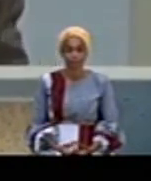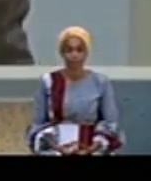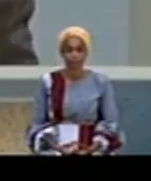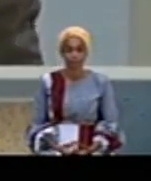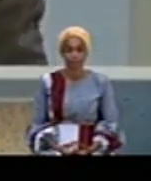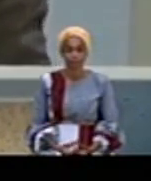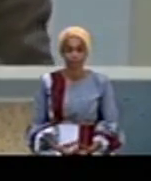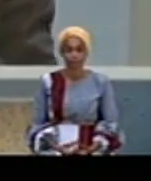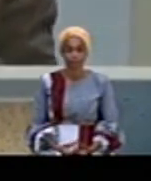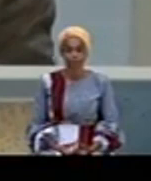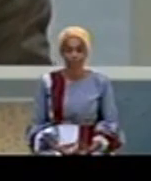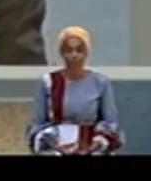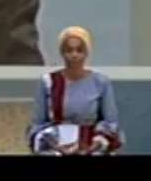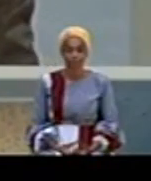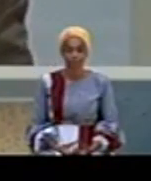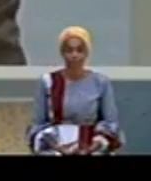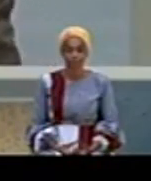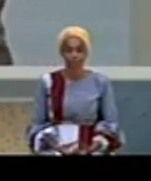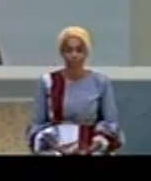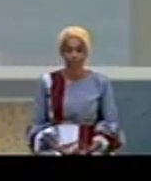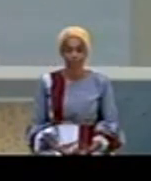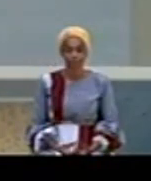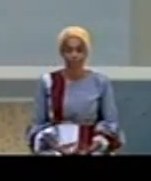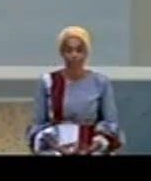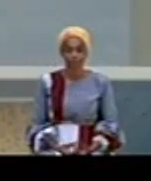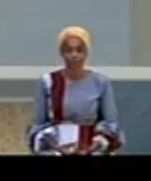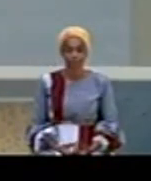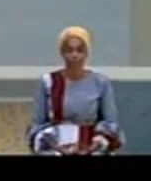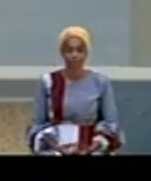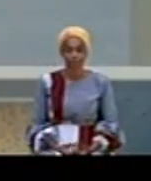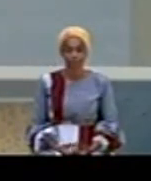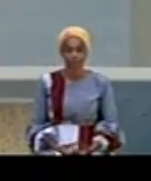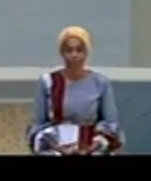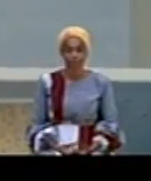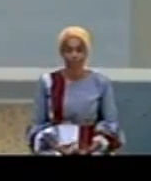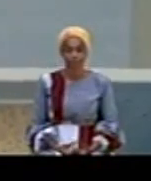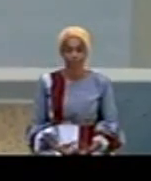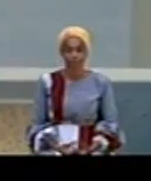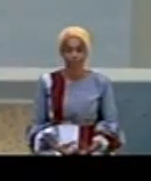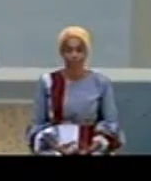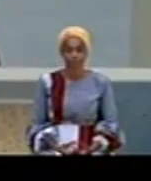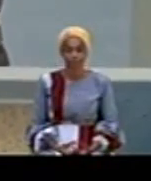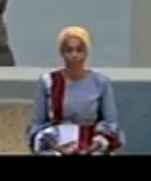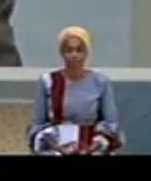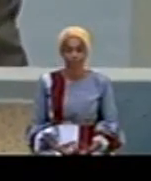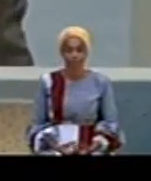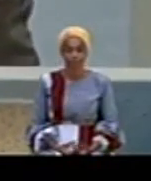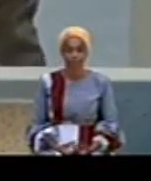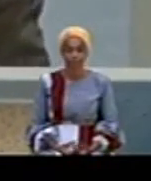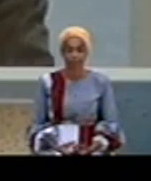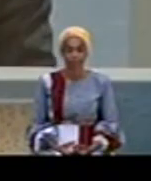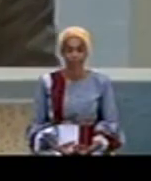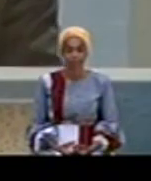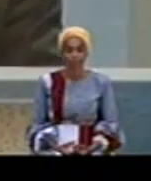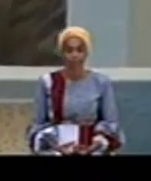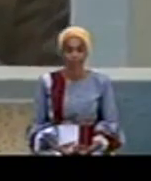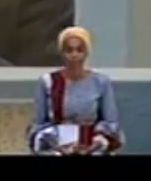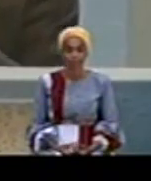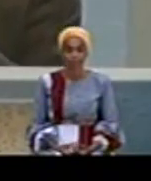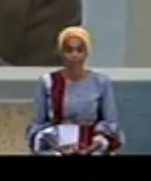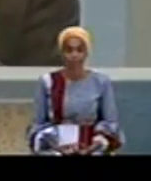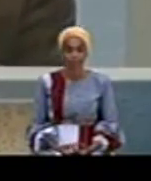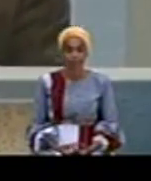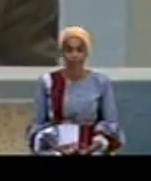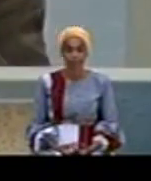Christ, the solid rock, I stand. All other grounds is sinking sand. All other